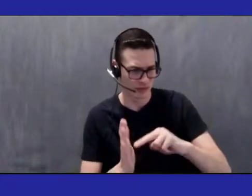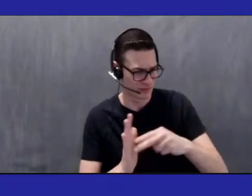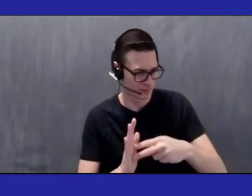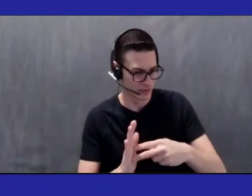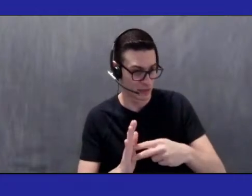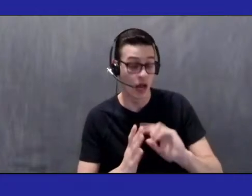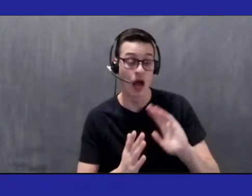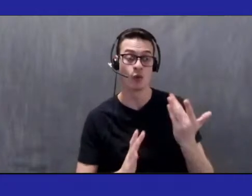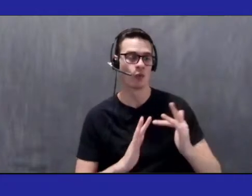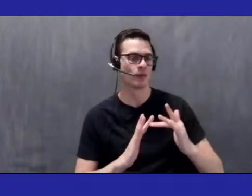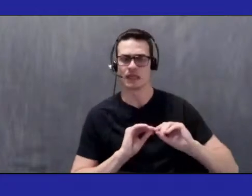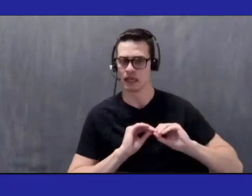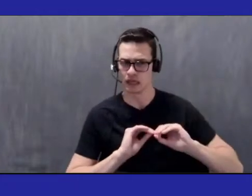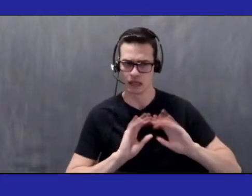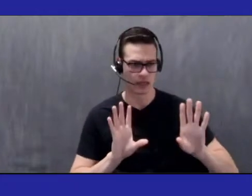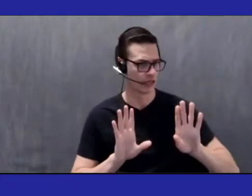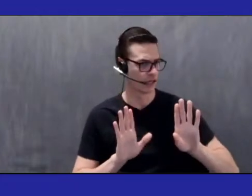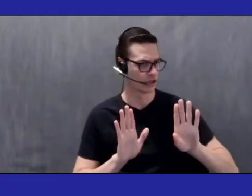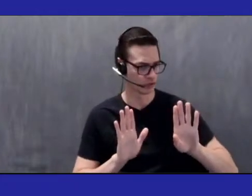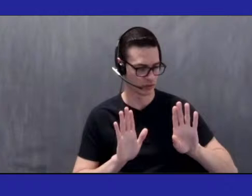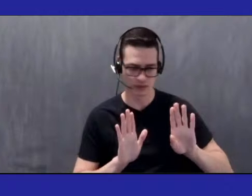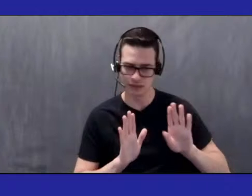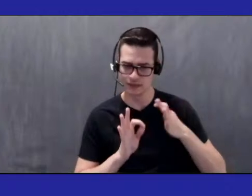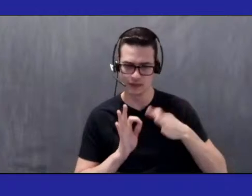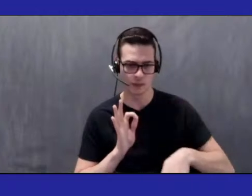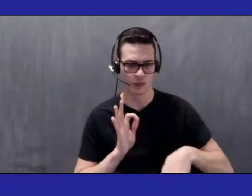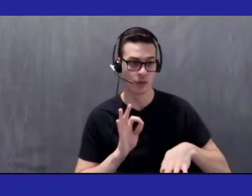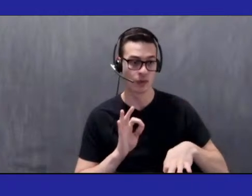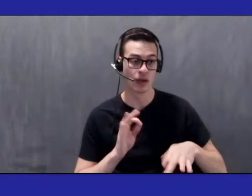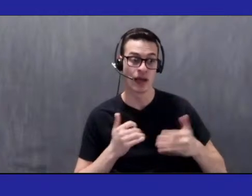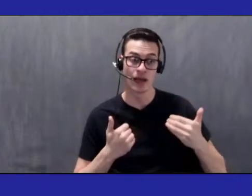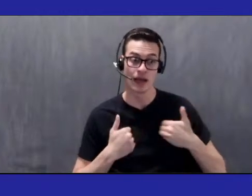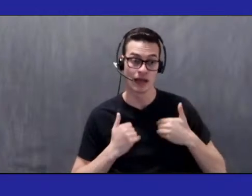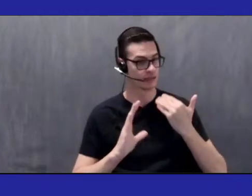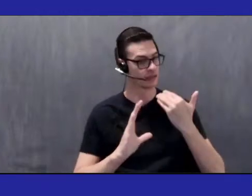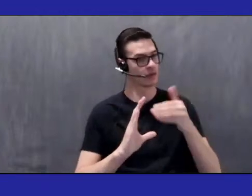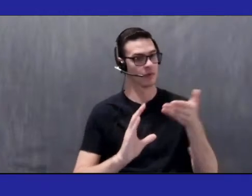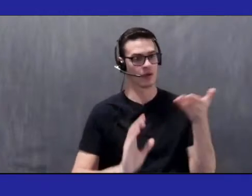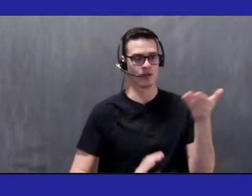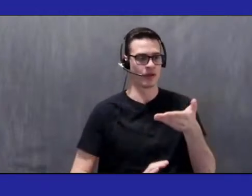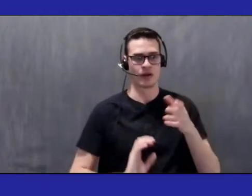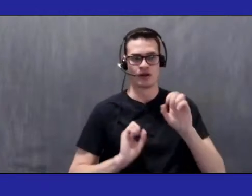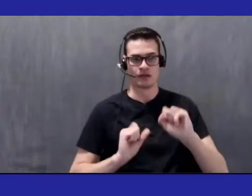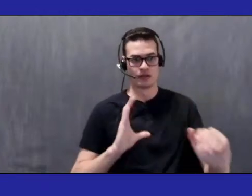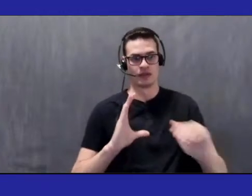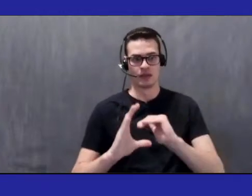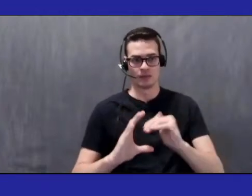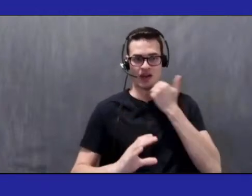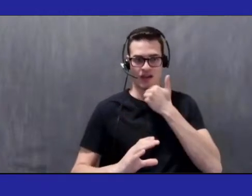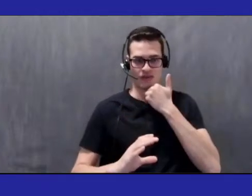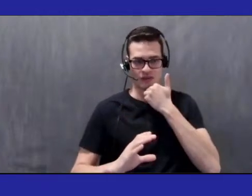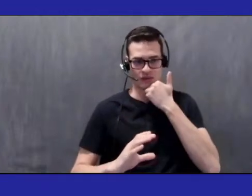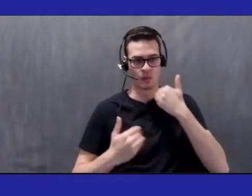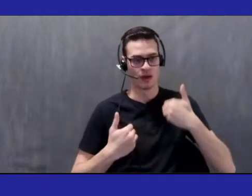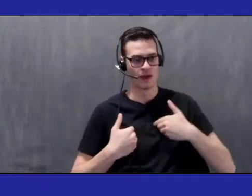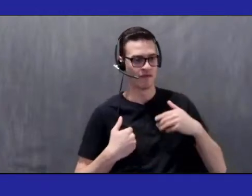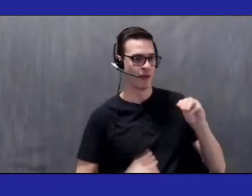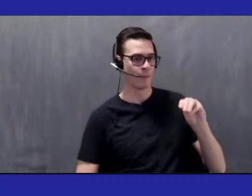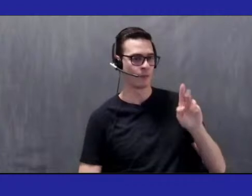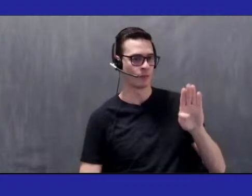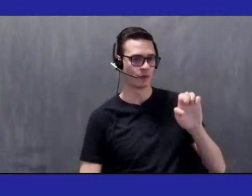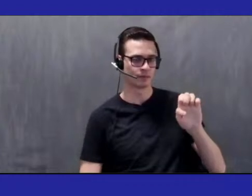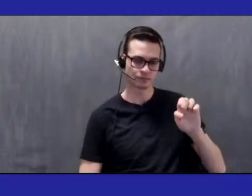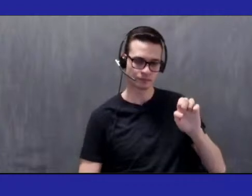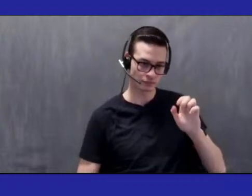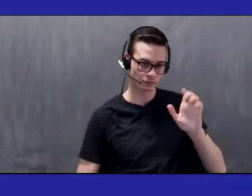It really, and provides an email address directly to us. Then we're get emails every day from MWBEs out there looking to do